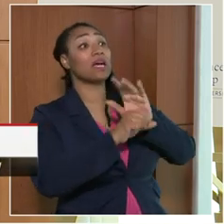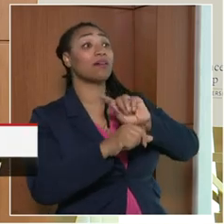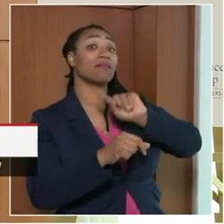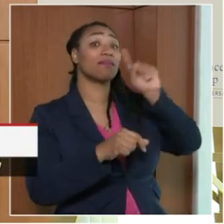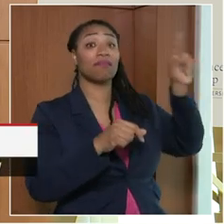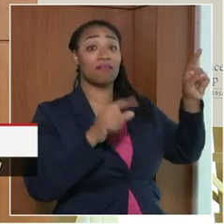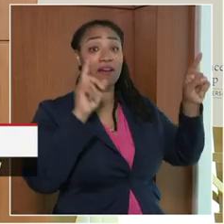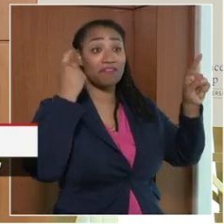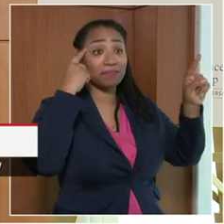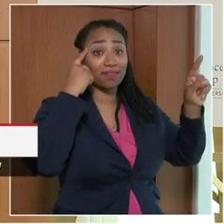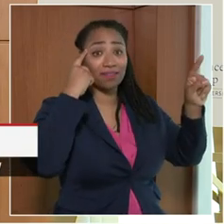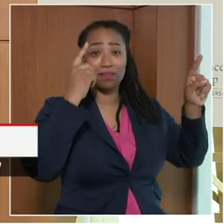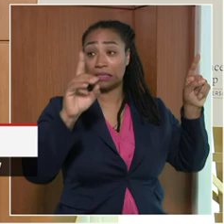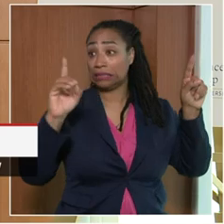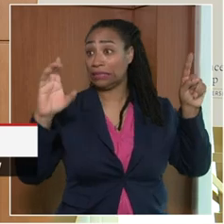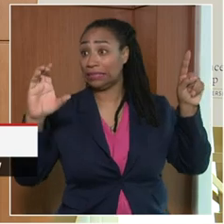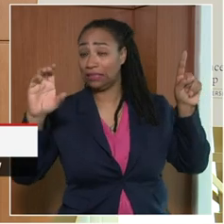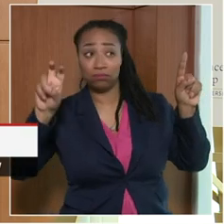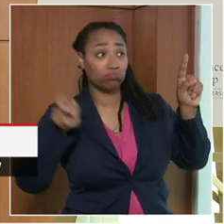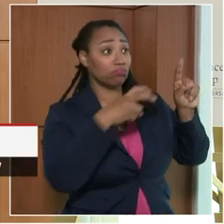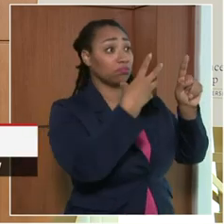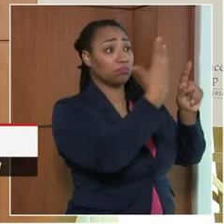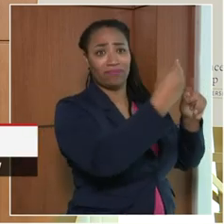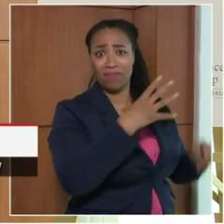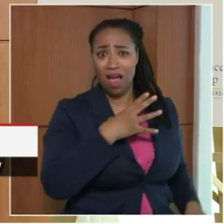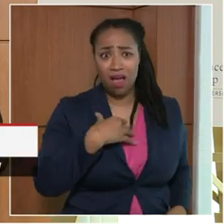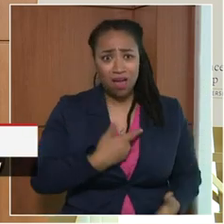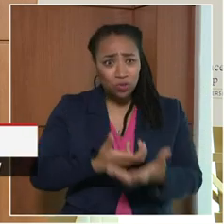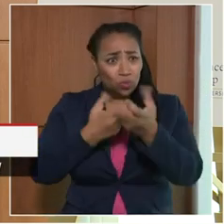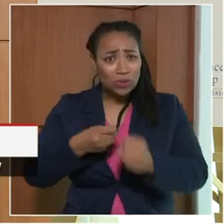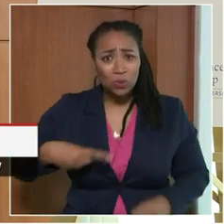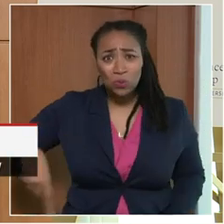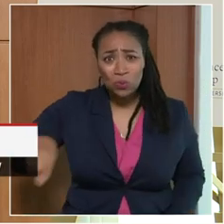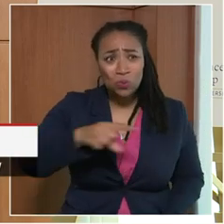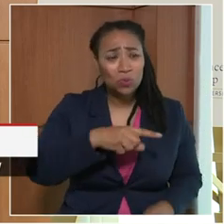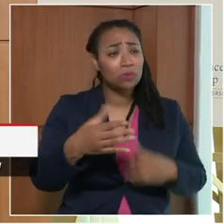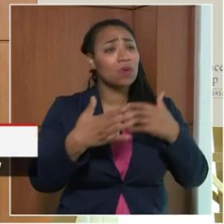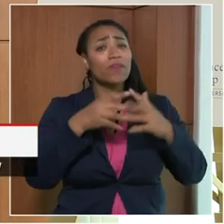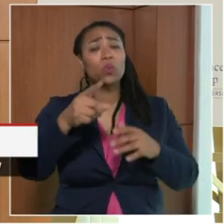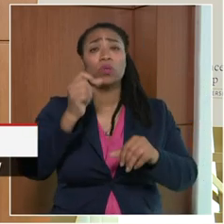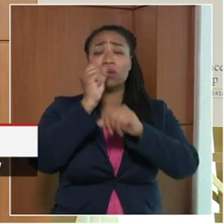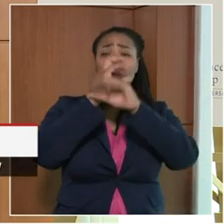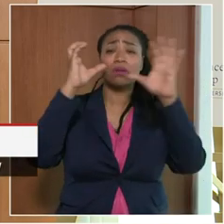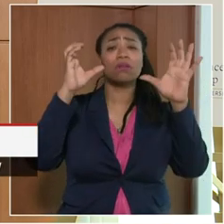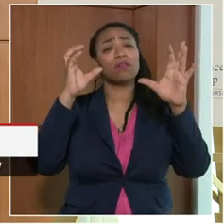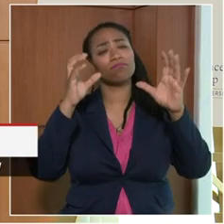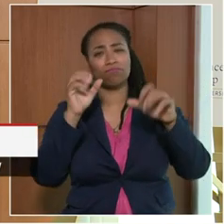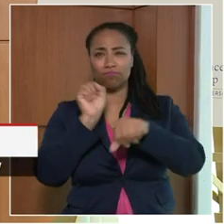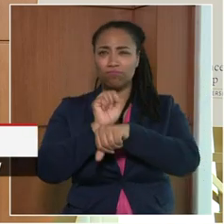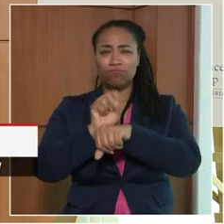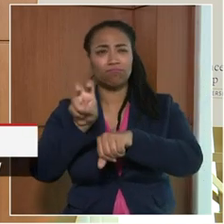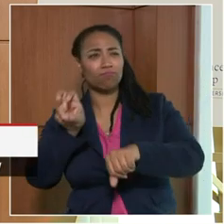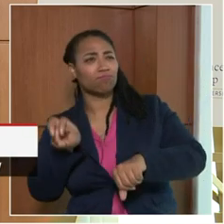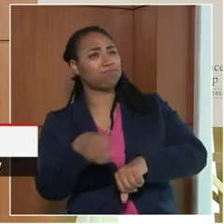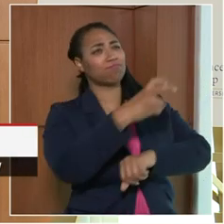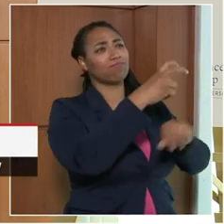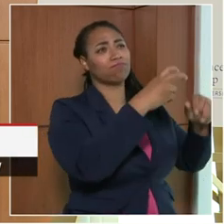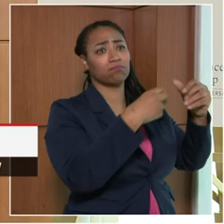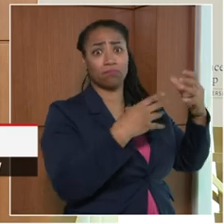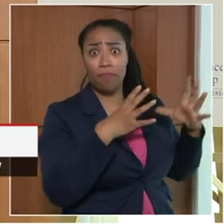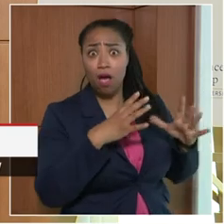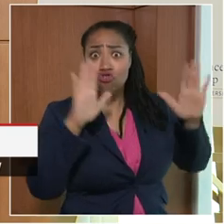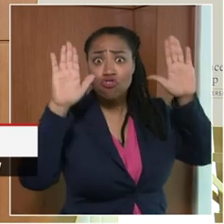are, and wherever you go, we hope you stay in DC government with your skills and talents, because we have a